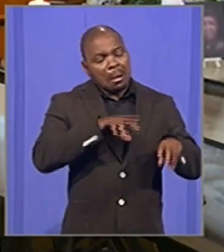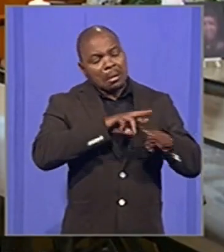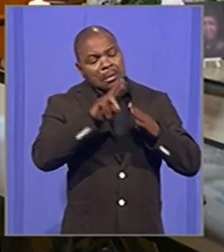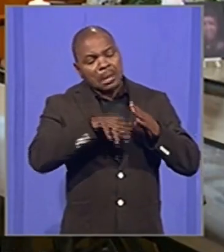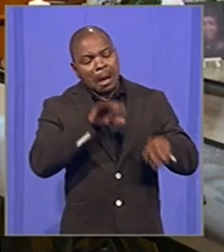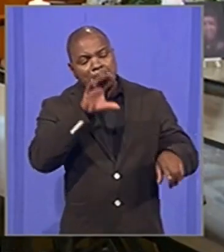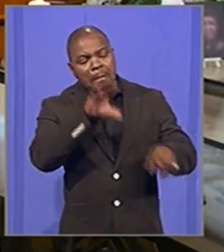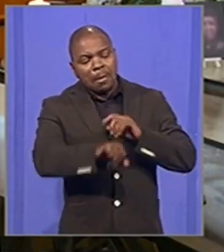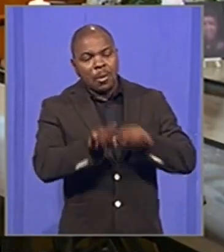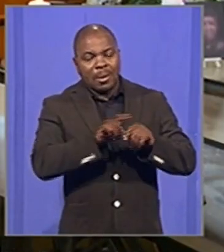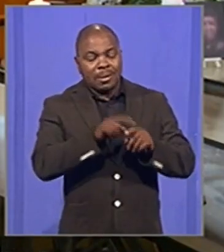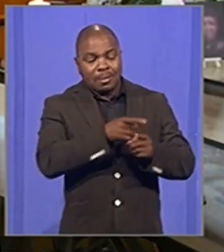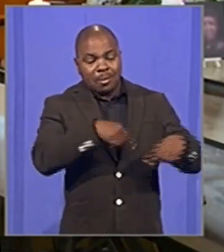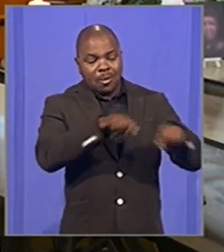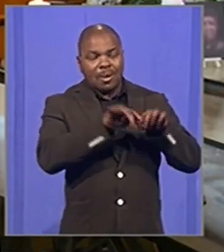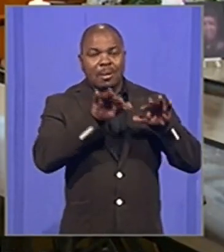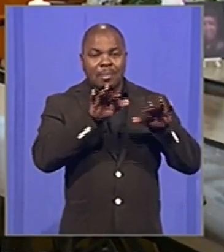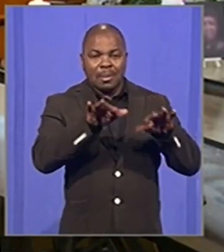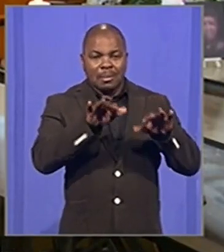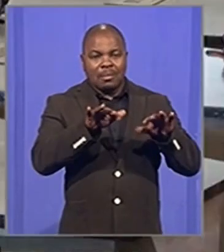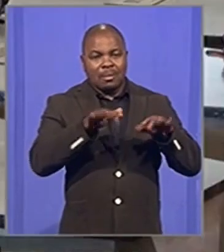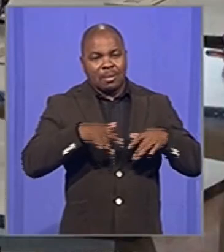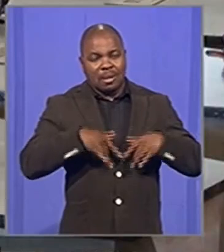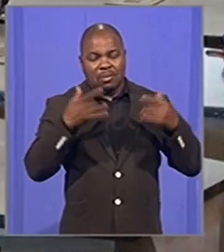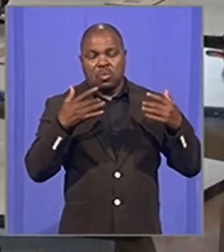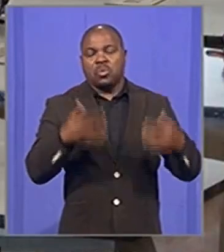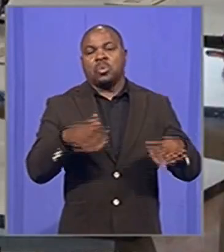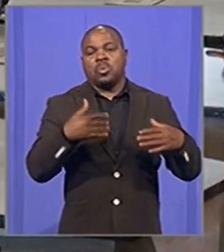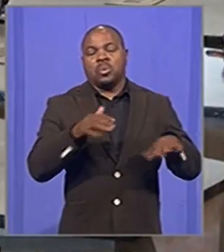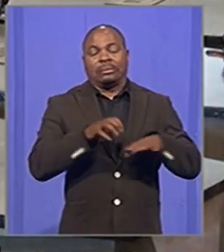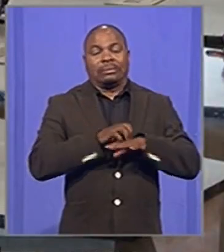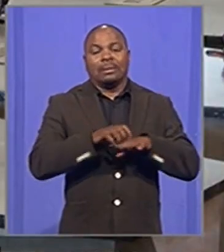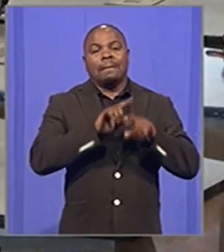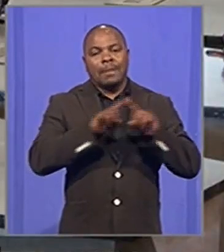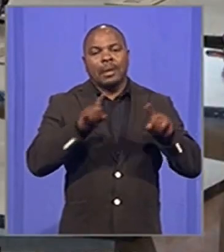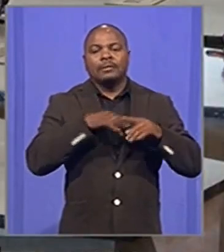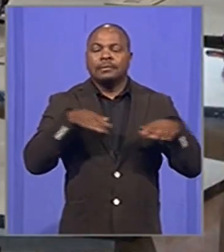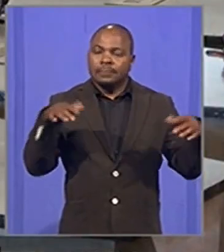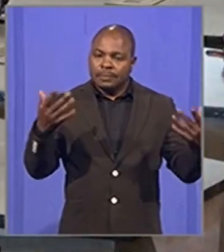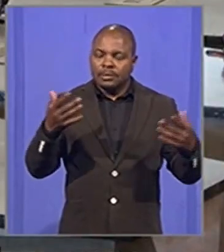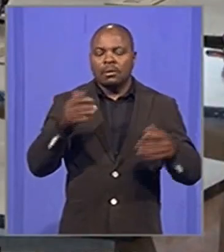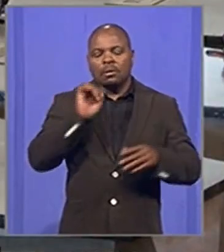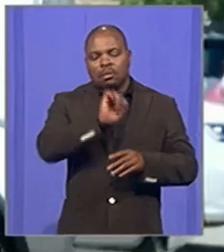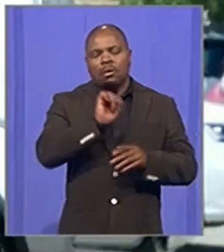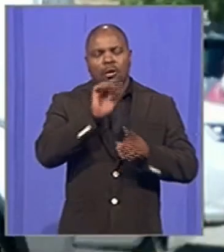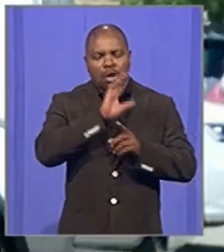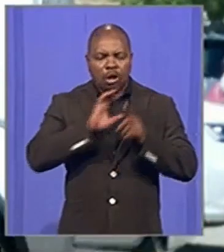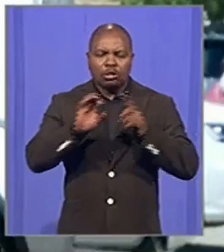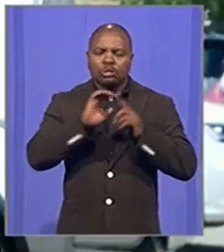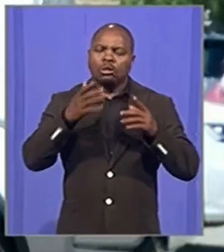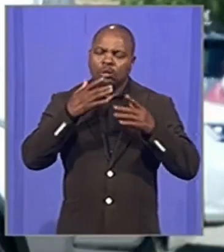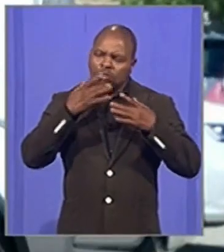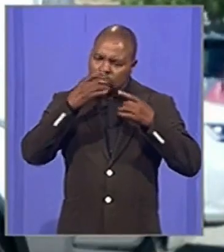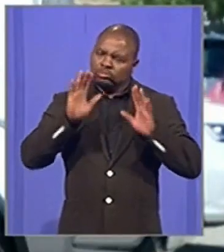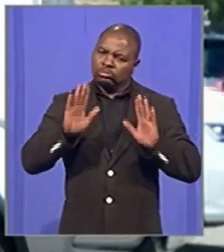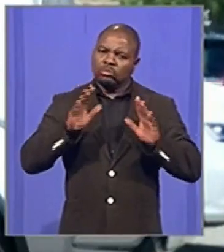gore botshelo jwa batho bano bo ne bo le makgwakgwa, fela ba nnile boineelo go ditso tsa bona. These